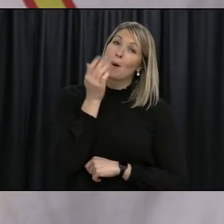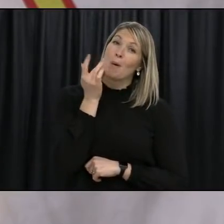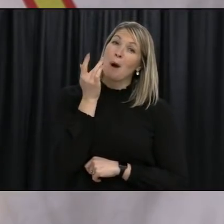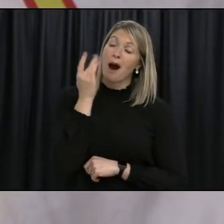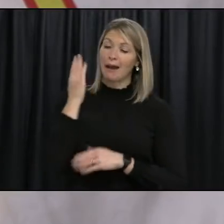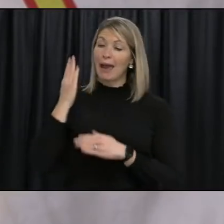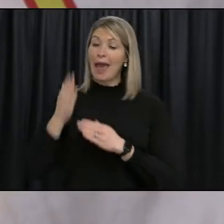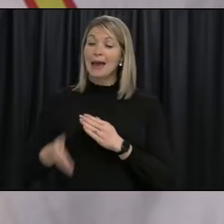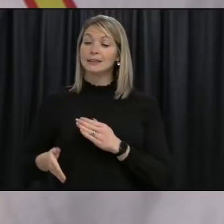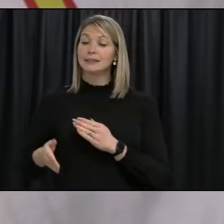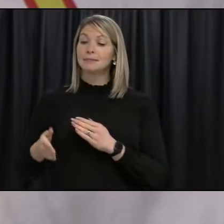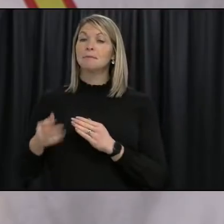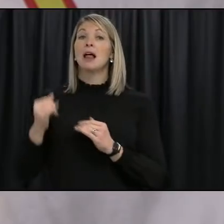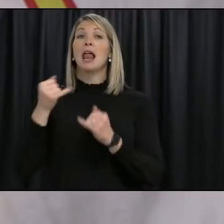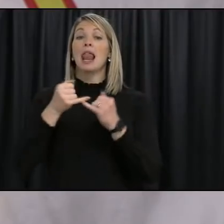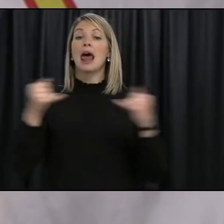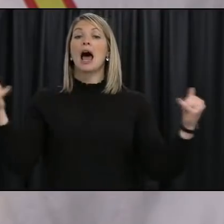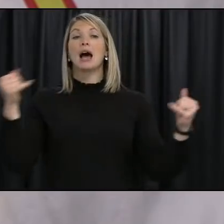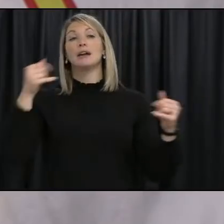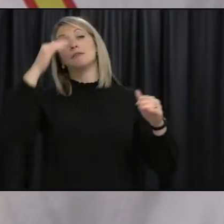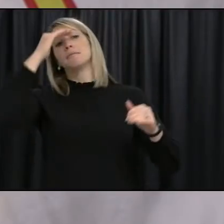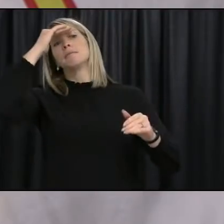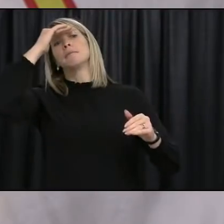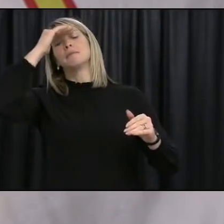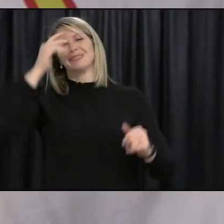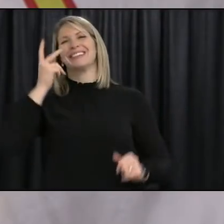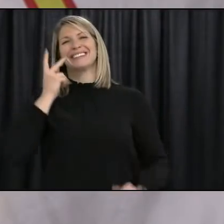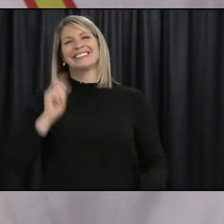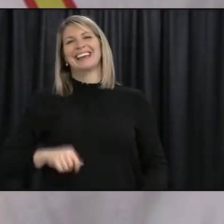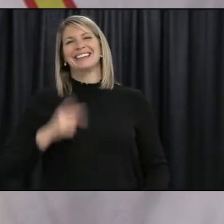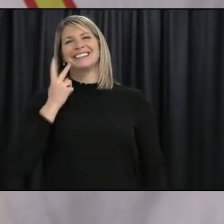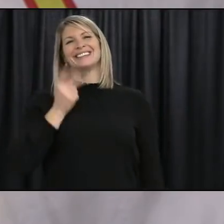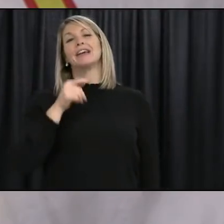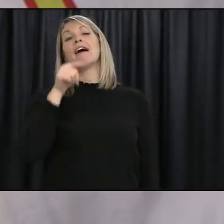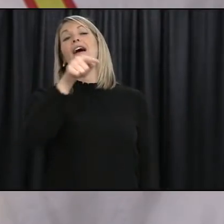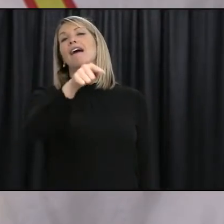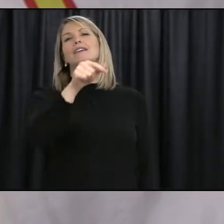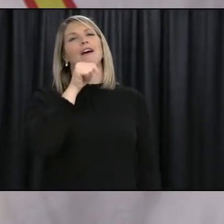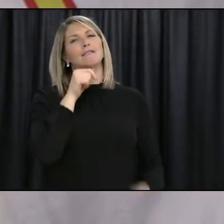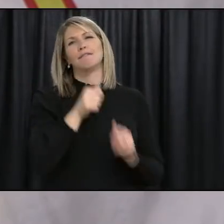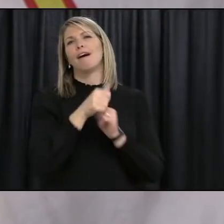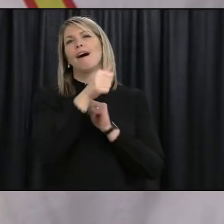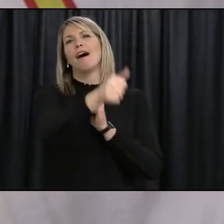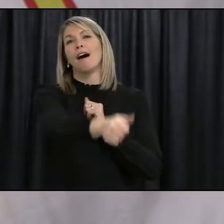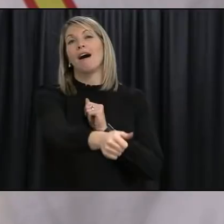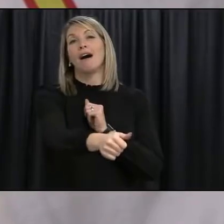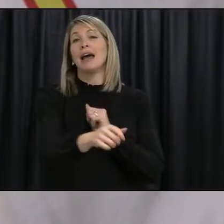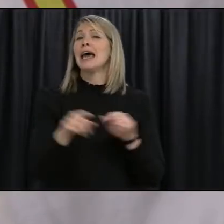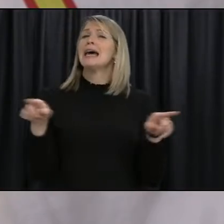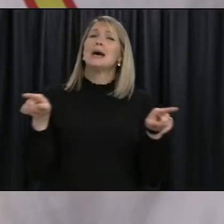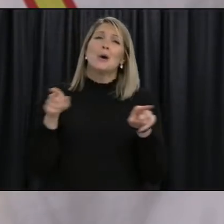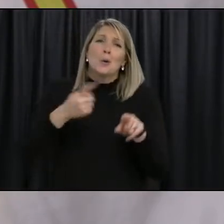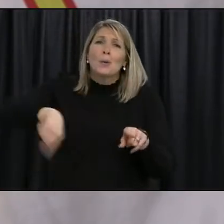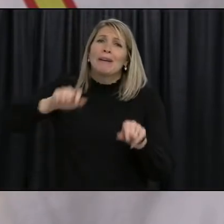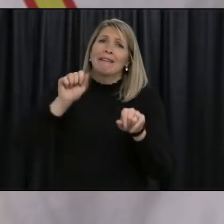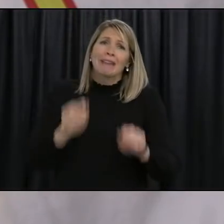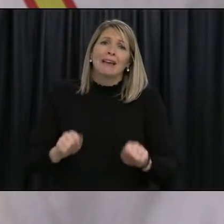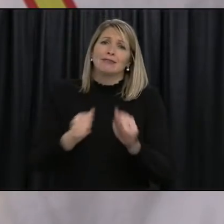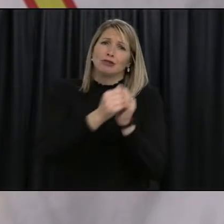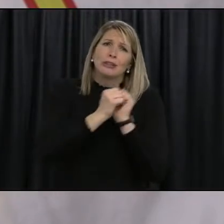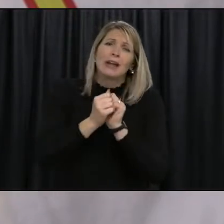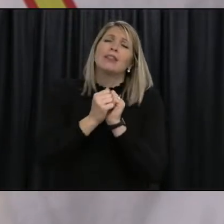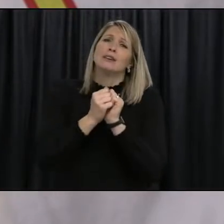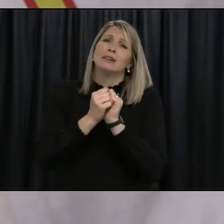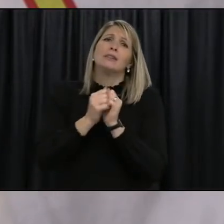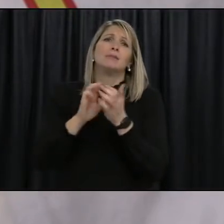sight. We can do this, Newfoundland and Labrador. Like all other times in our history, when the chips are down, we always rise to the occasion.